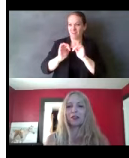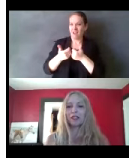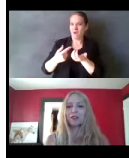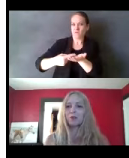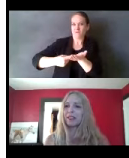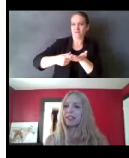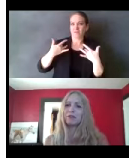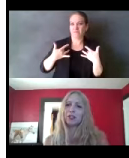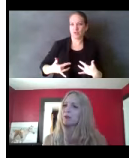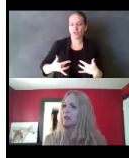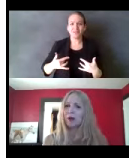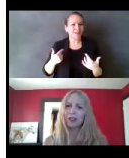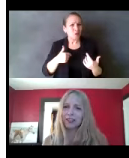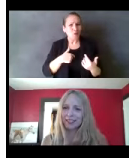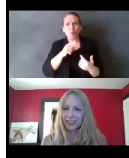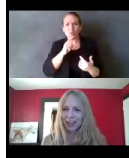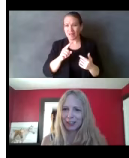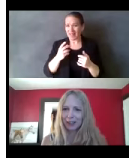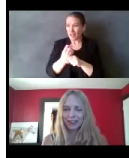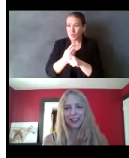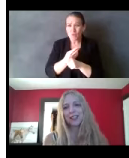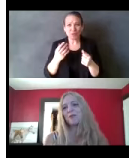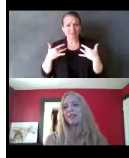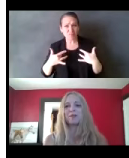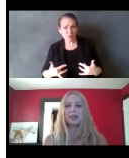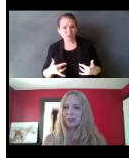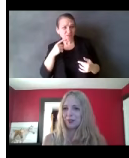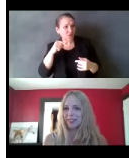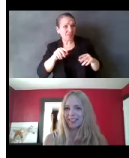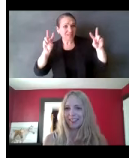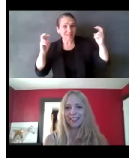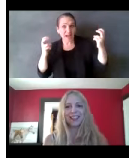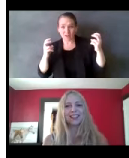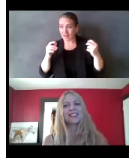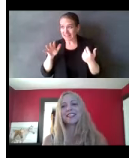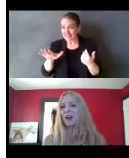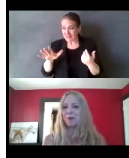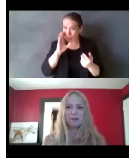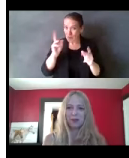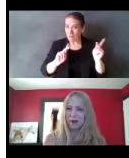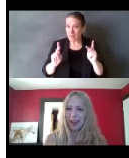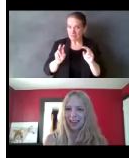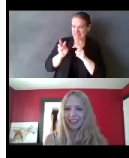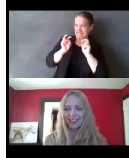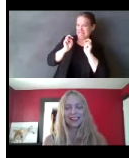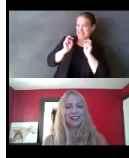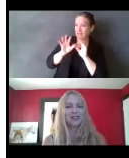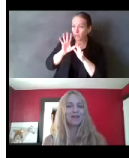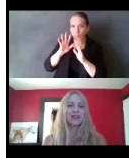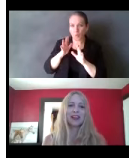Carly earlier. Do we even use depression in this title? Is anyone going to be interested? Is it going to scare people